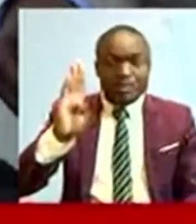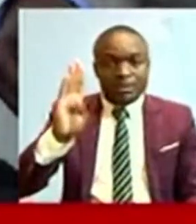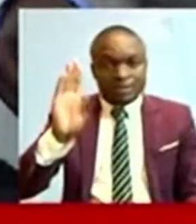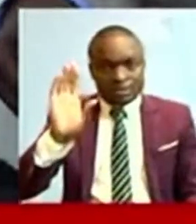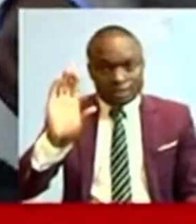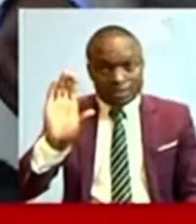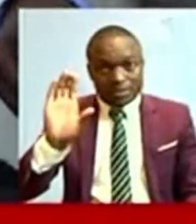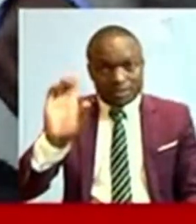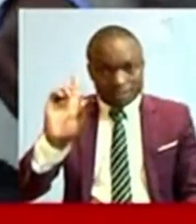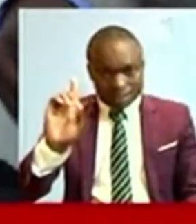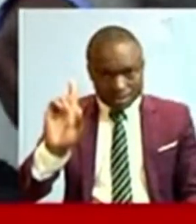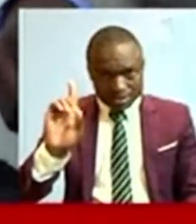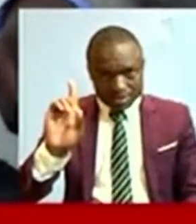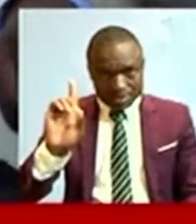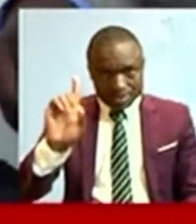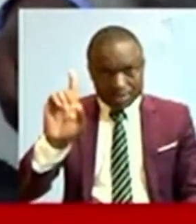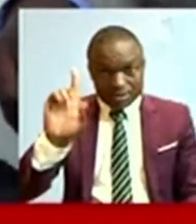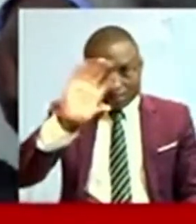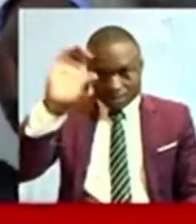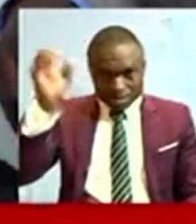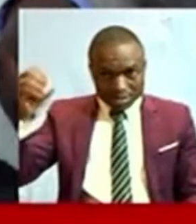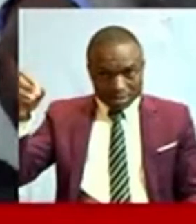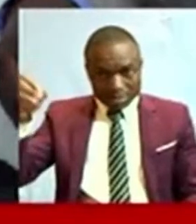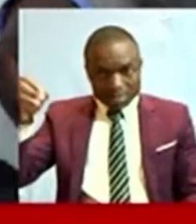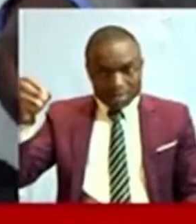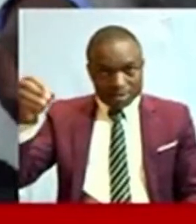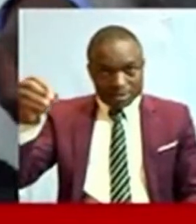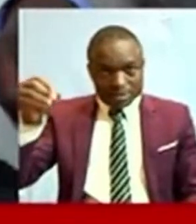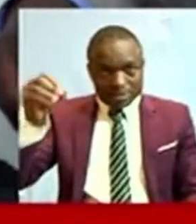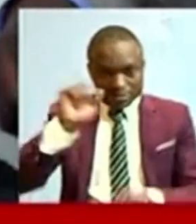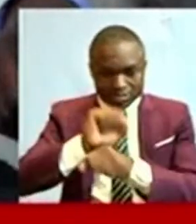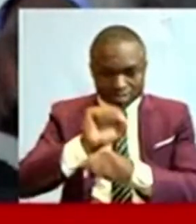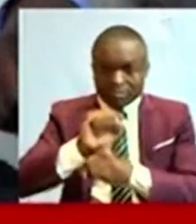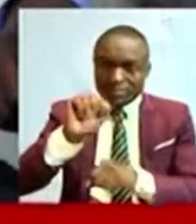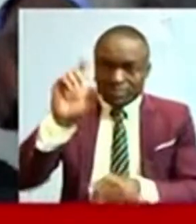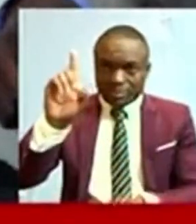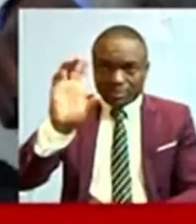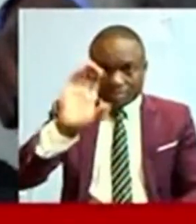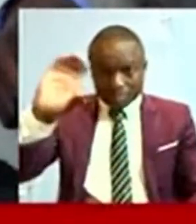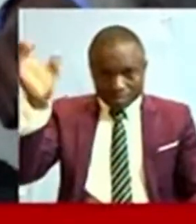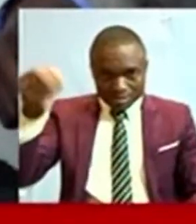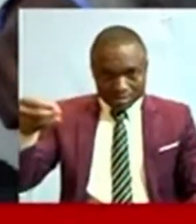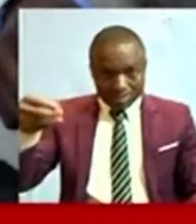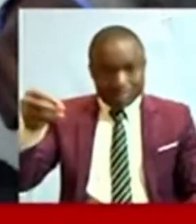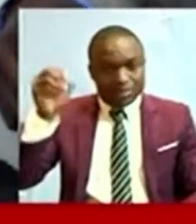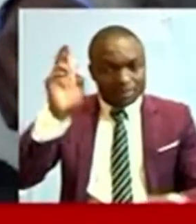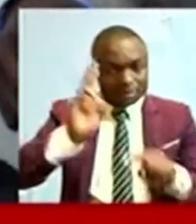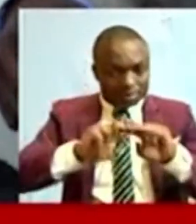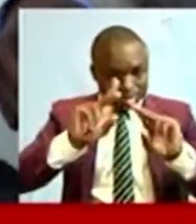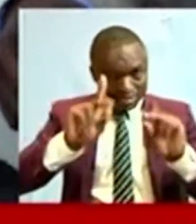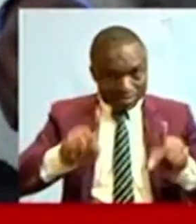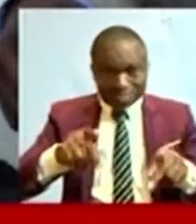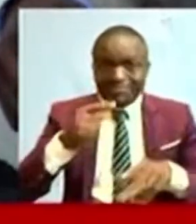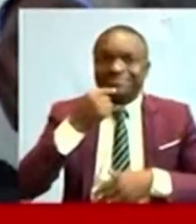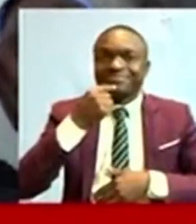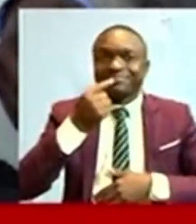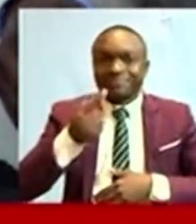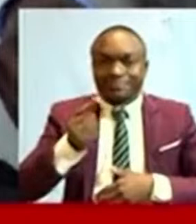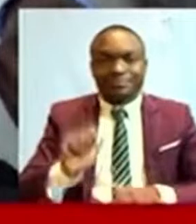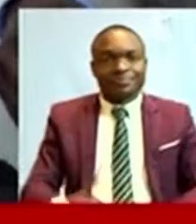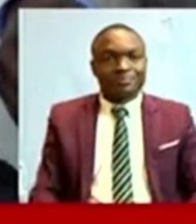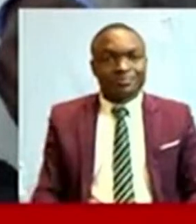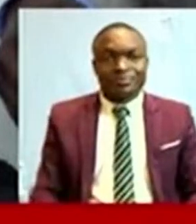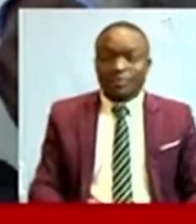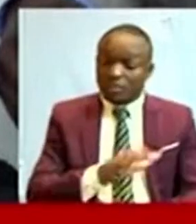was 100%, performance was 100%. Honorable Chairperson, may I mention that for